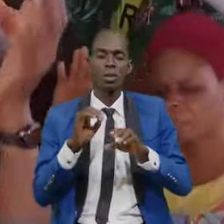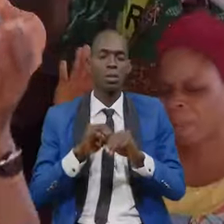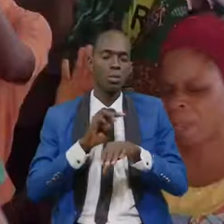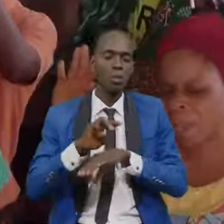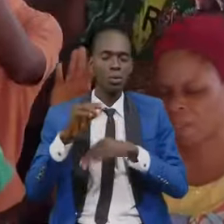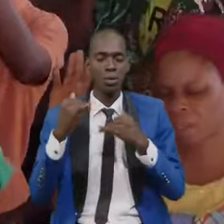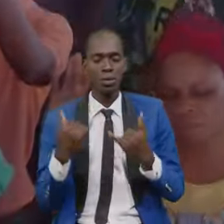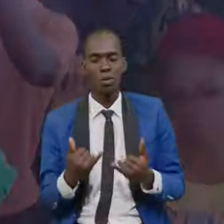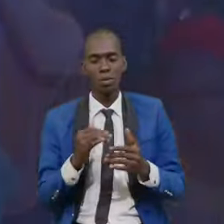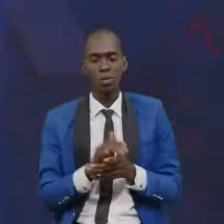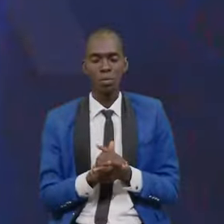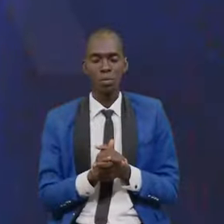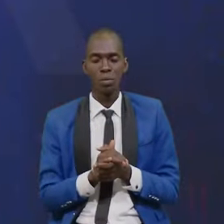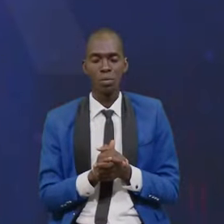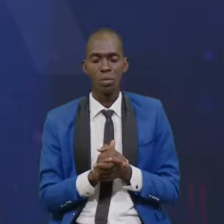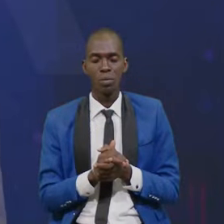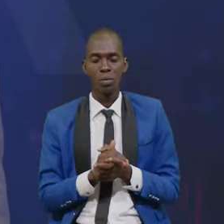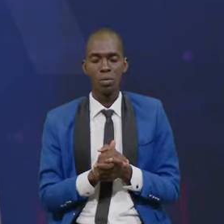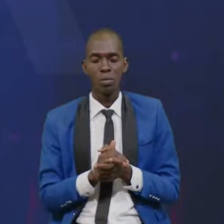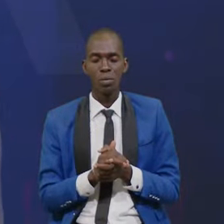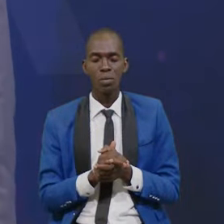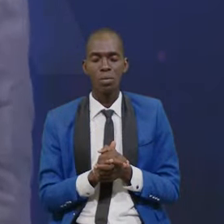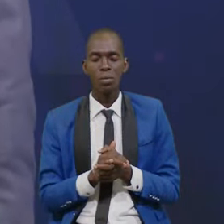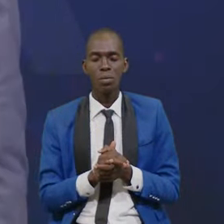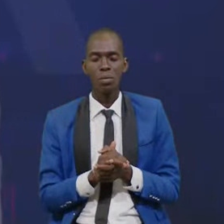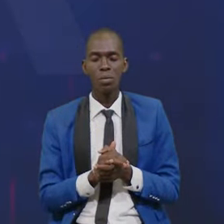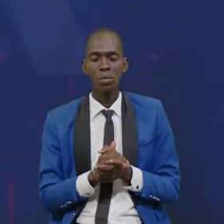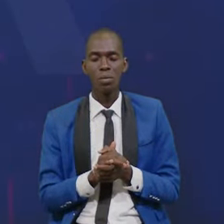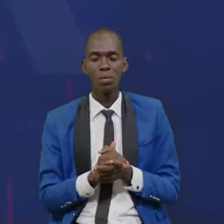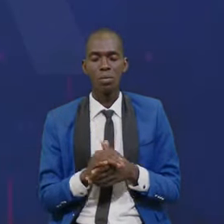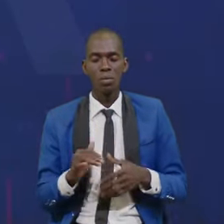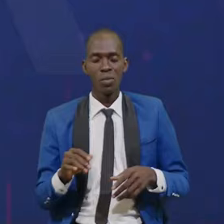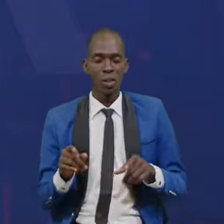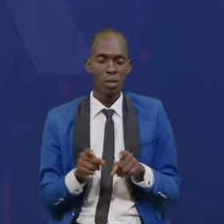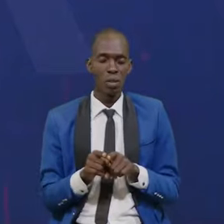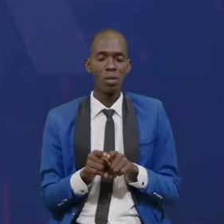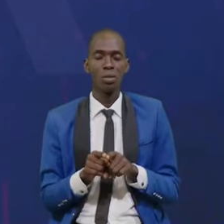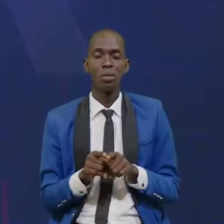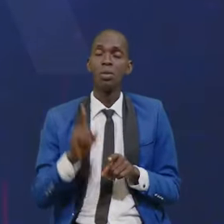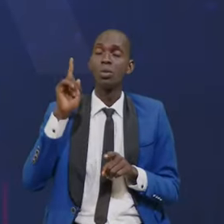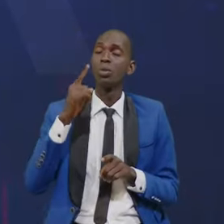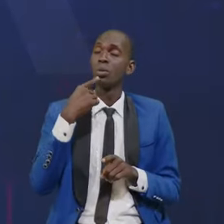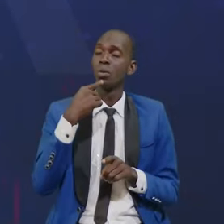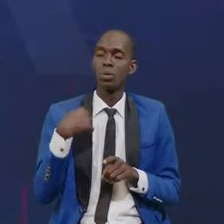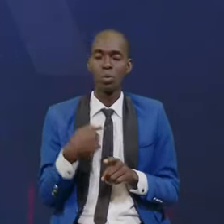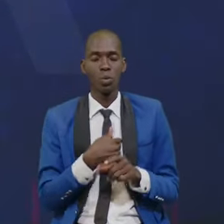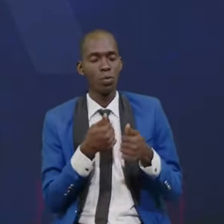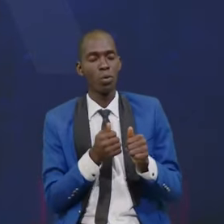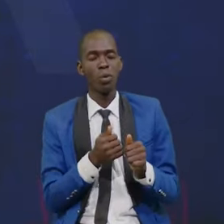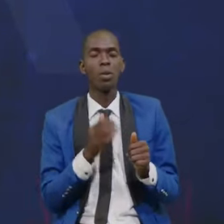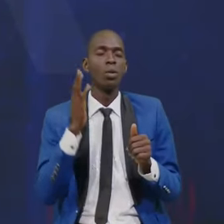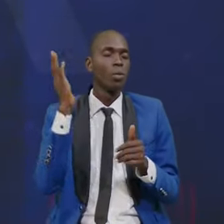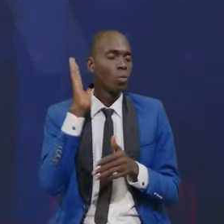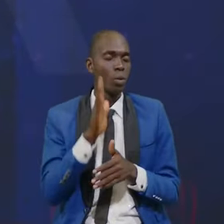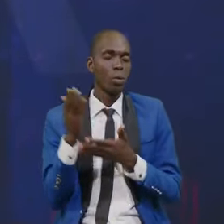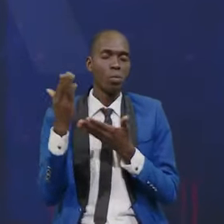now. As they speak, you follow. What wonders. Amen. Wonders in